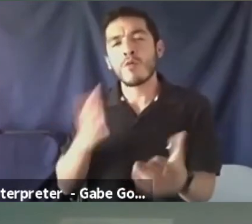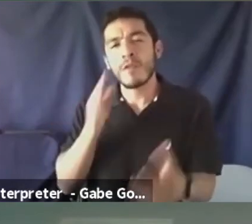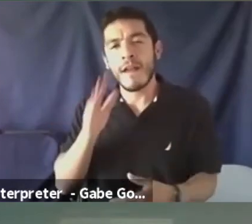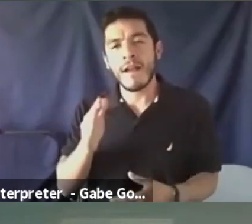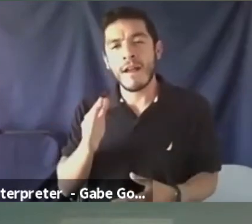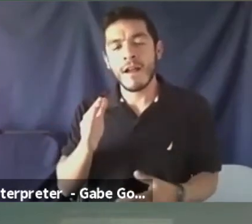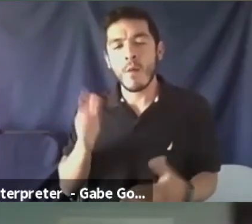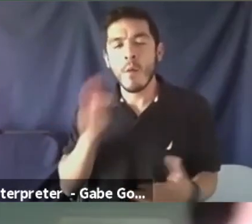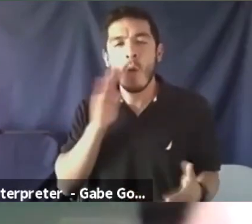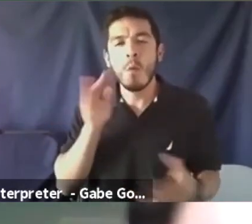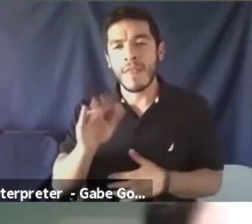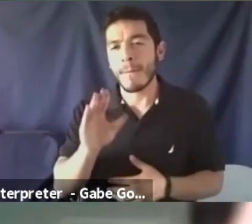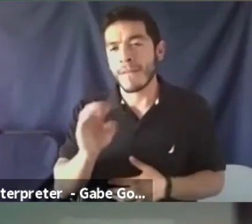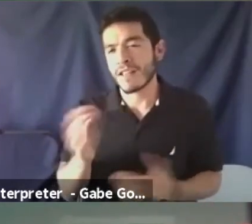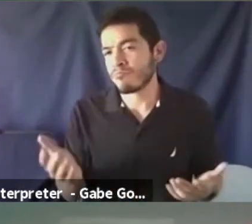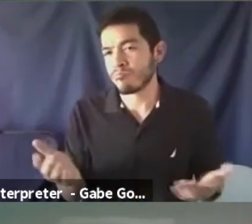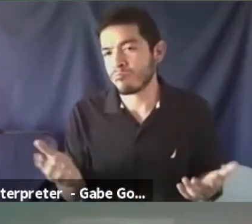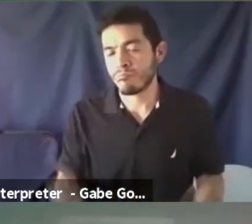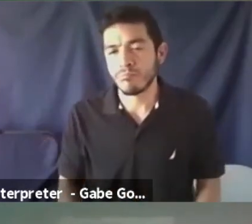Anyone?